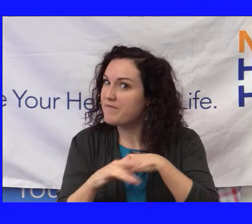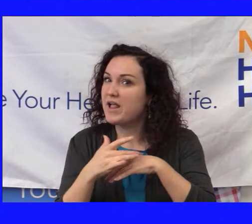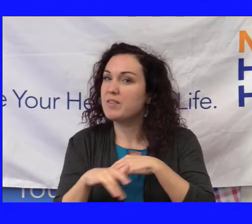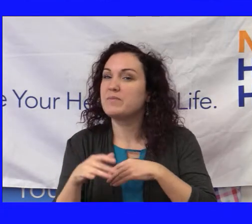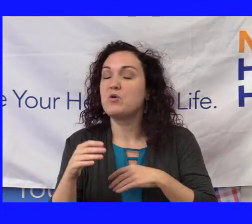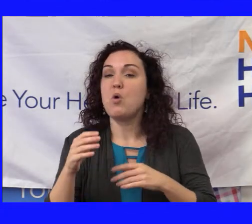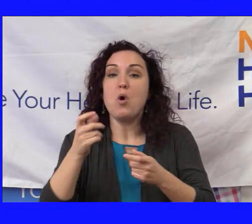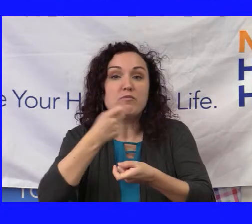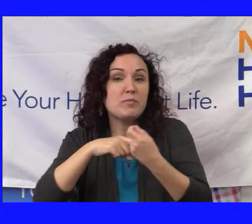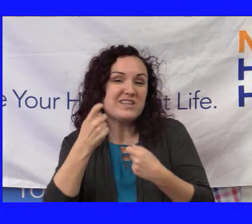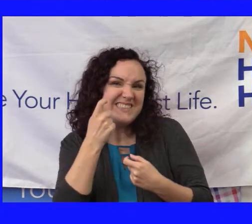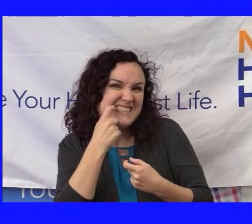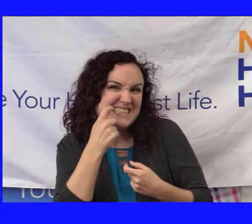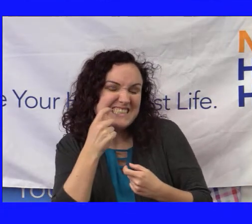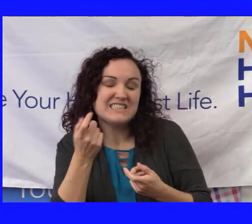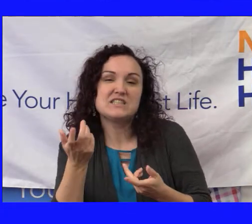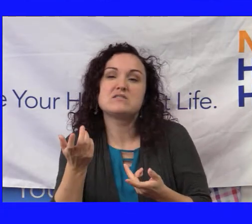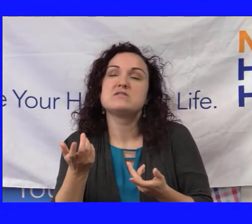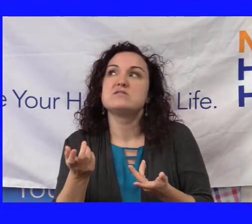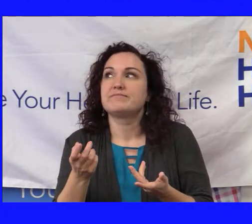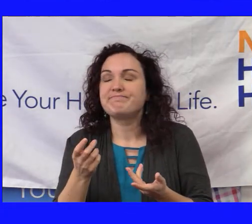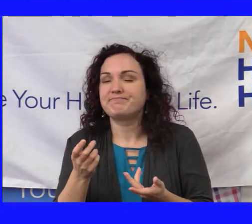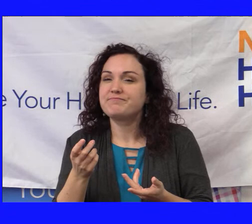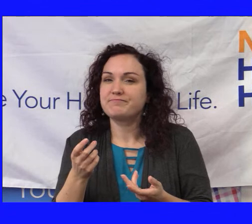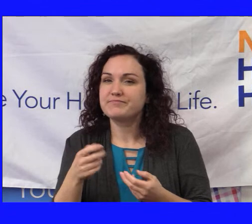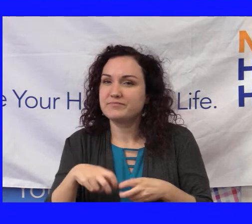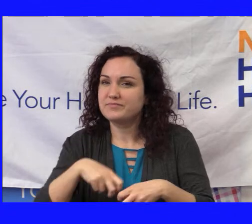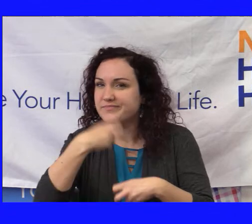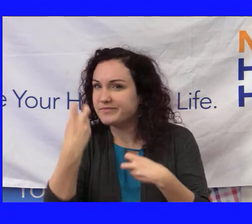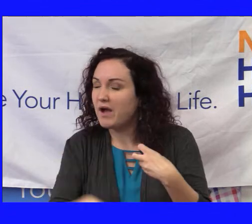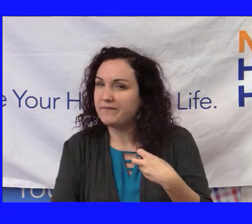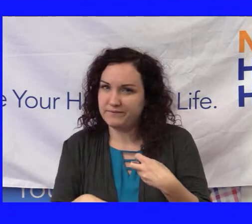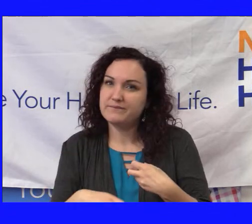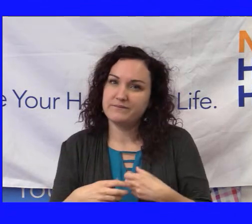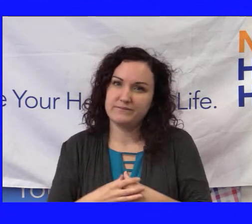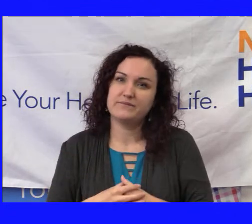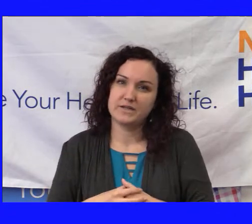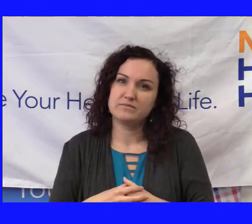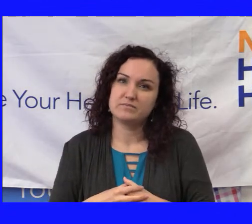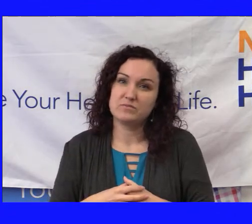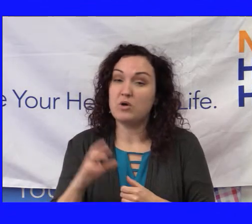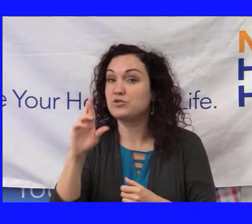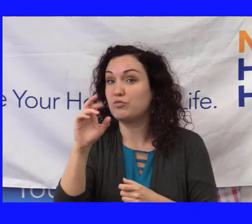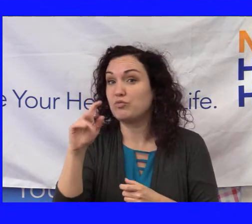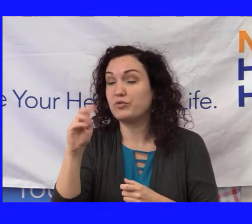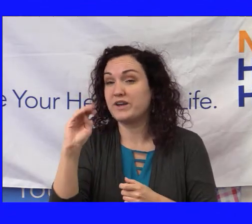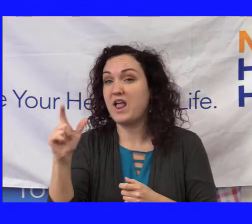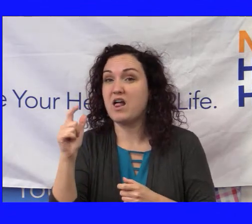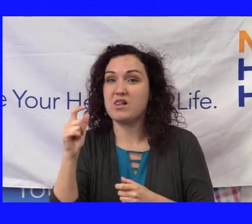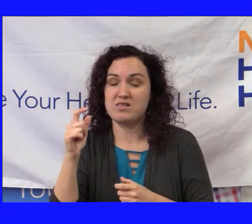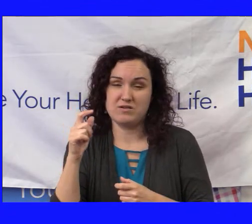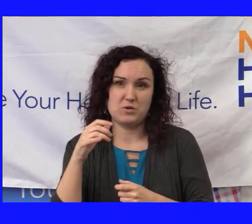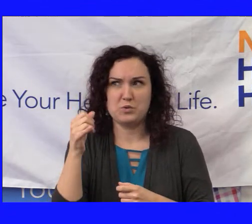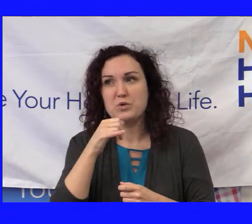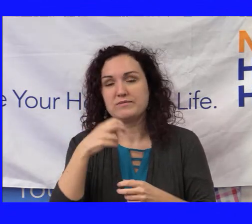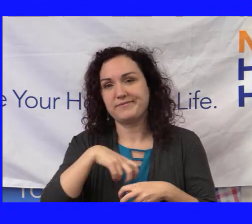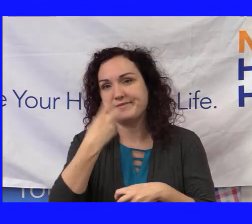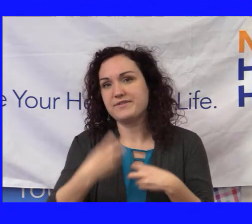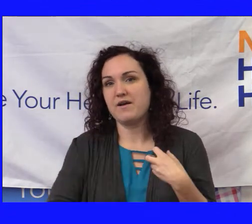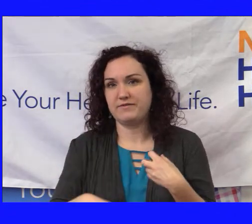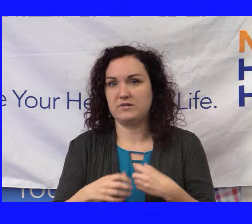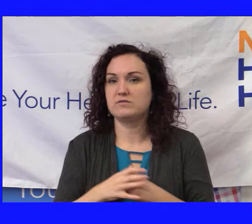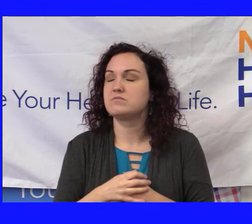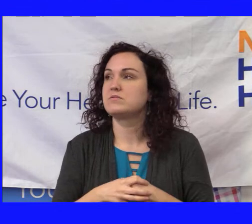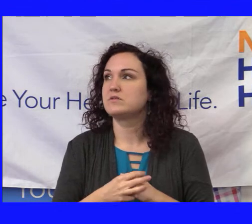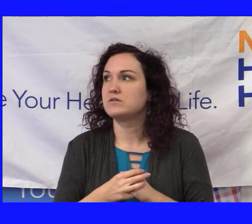the replacement of teeth is harder to get, and root canal therapy is harder to achieve. And I